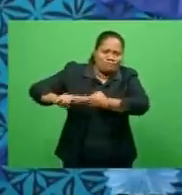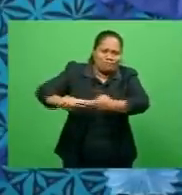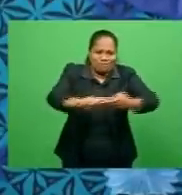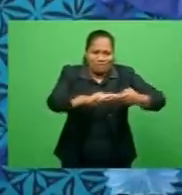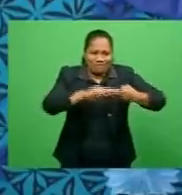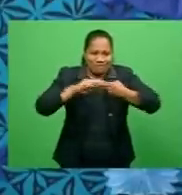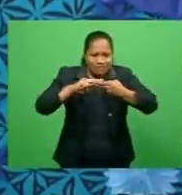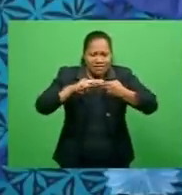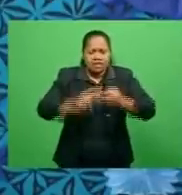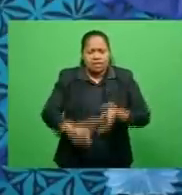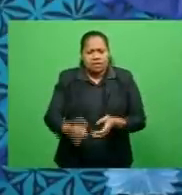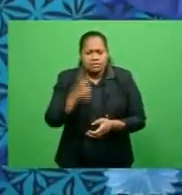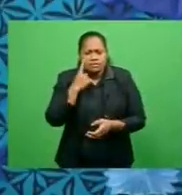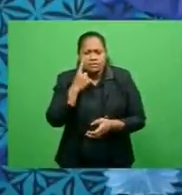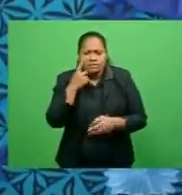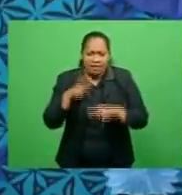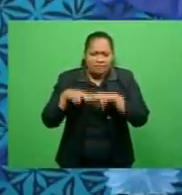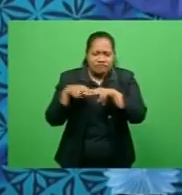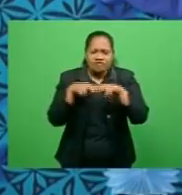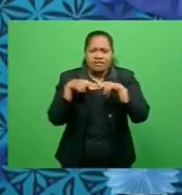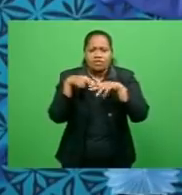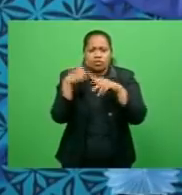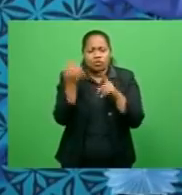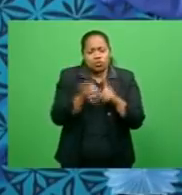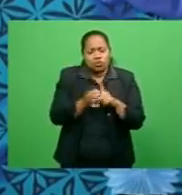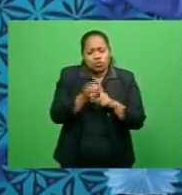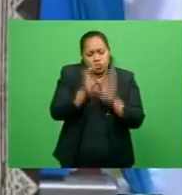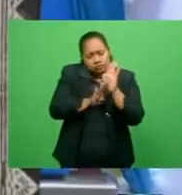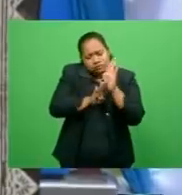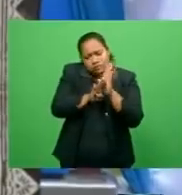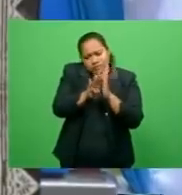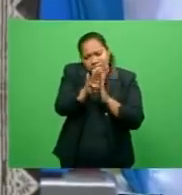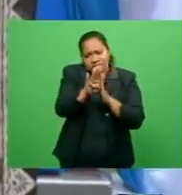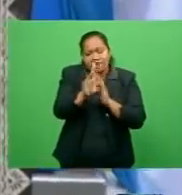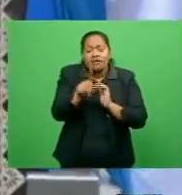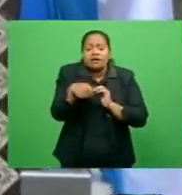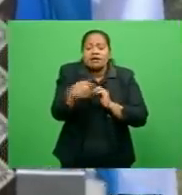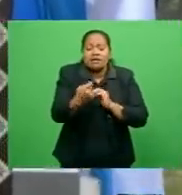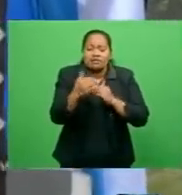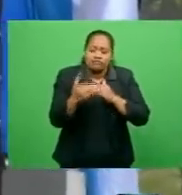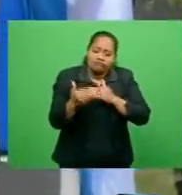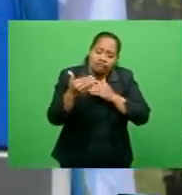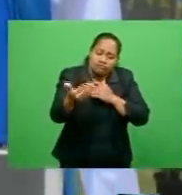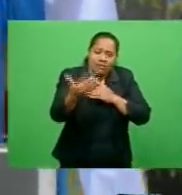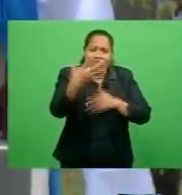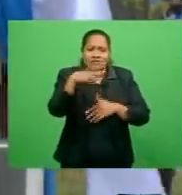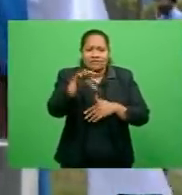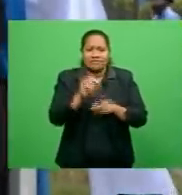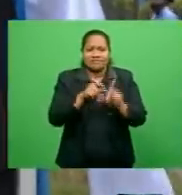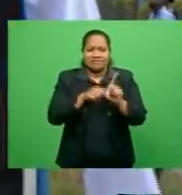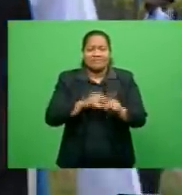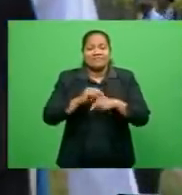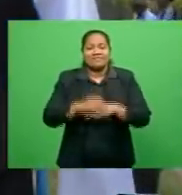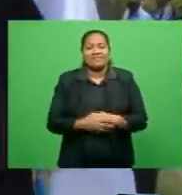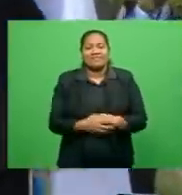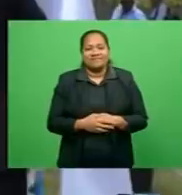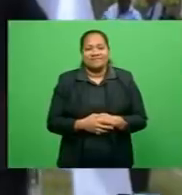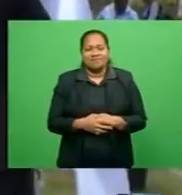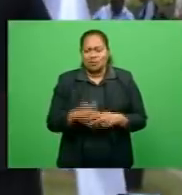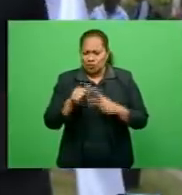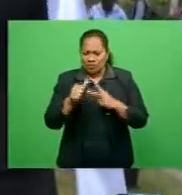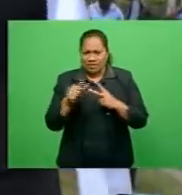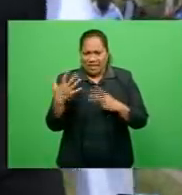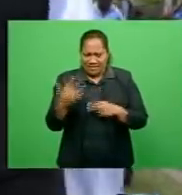to see Fiji progress for the next 50 years. A new monument was also unveiled in Suva to commemorate this